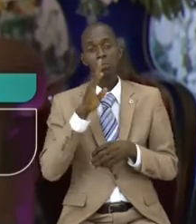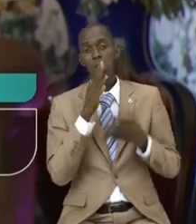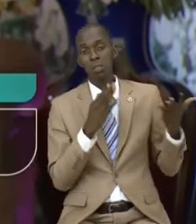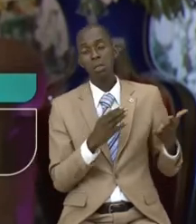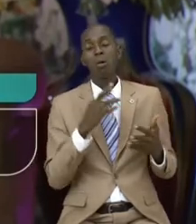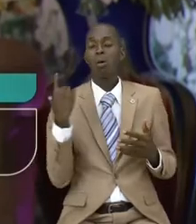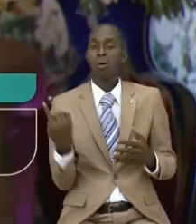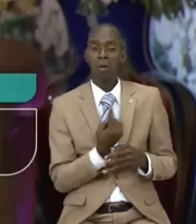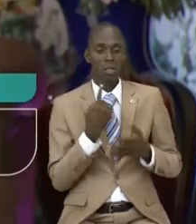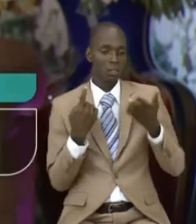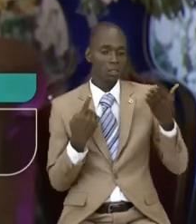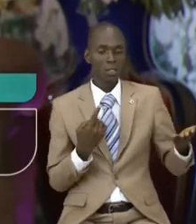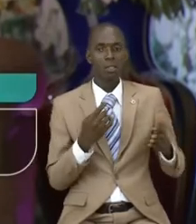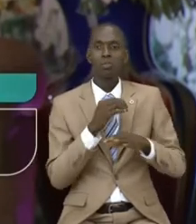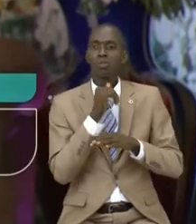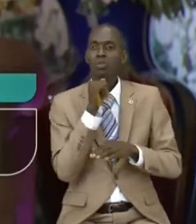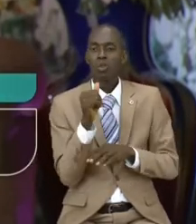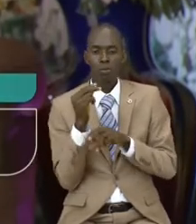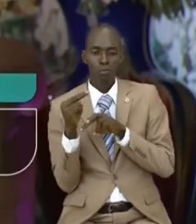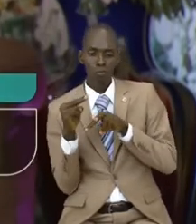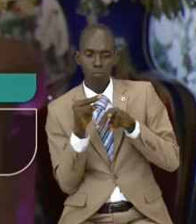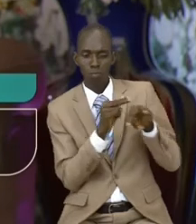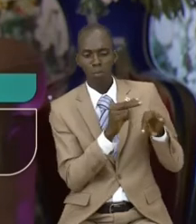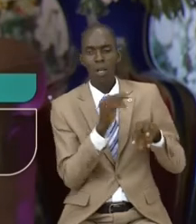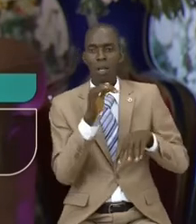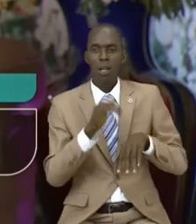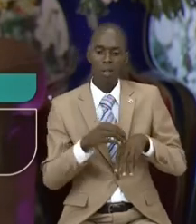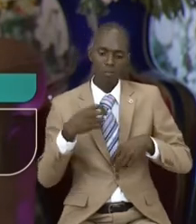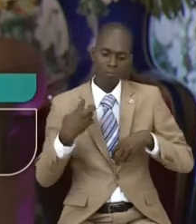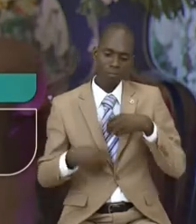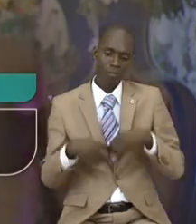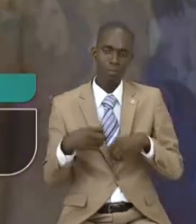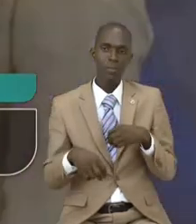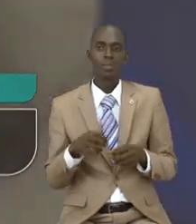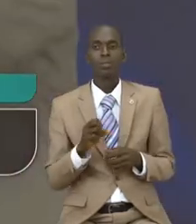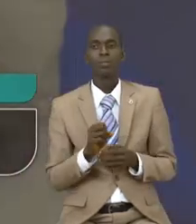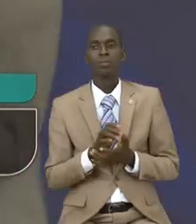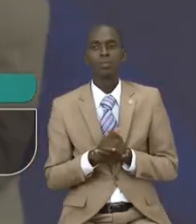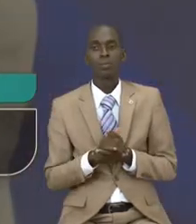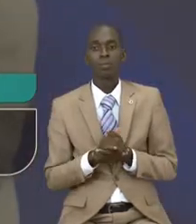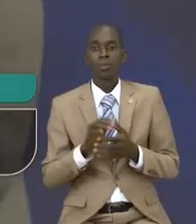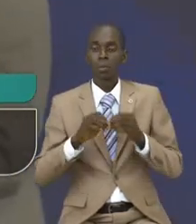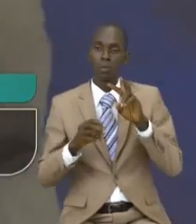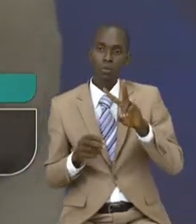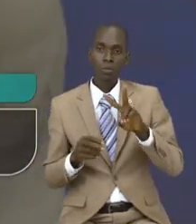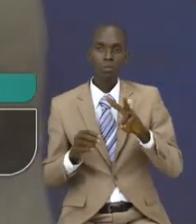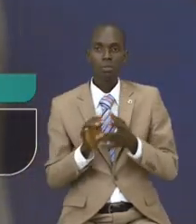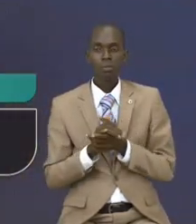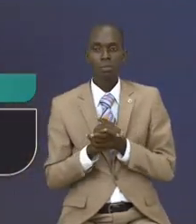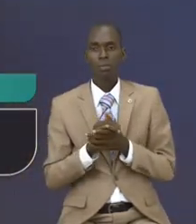there, but not looking at difficulties. Number two,